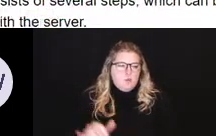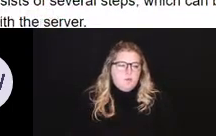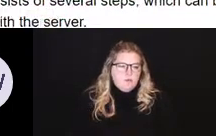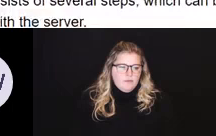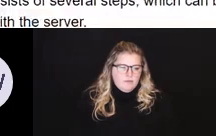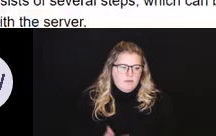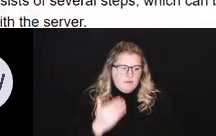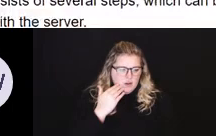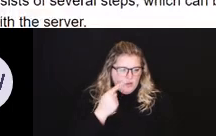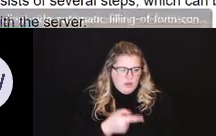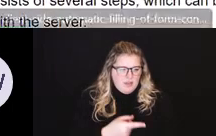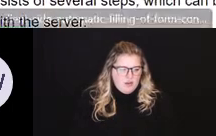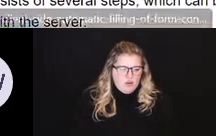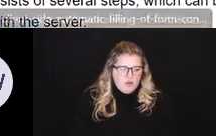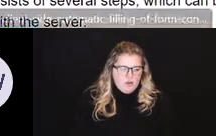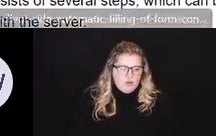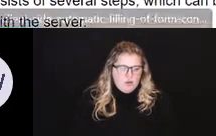right here.